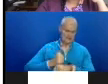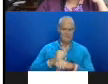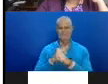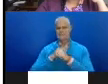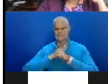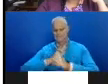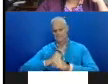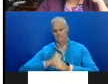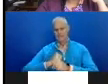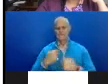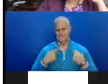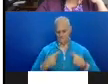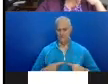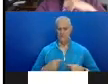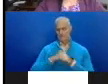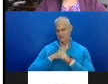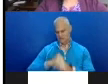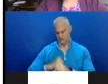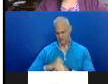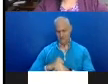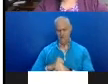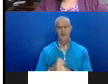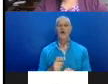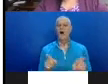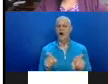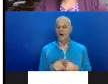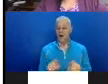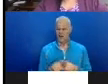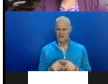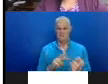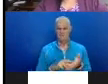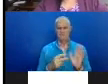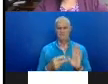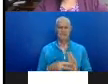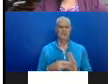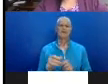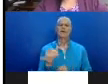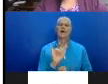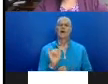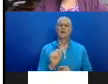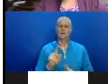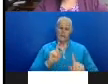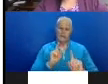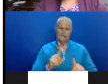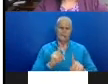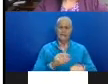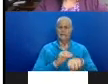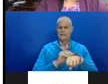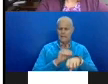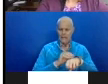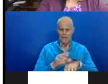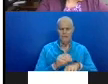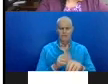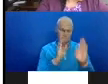involved, physical safety. What I also mean at that stage is also attending counselors attending to